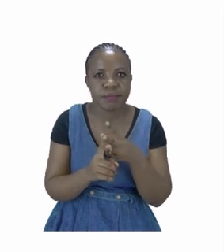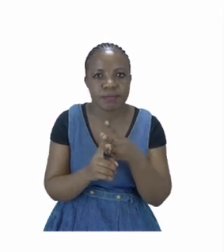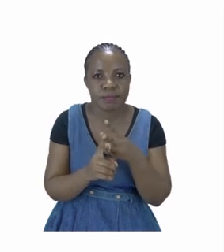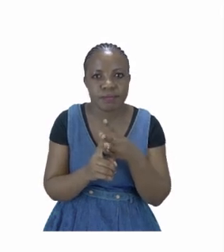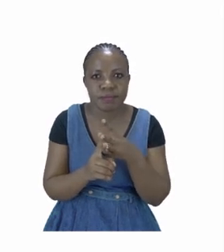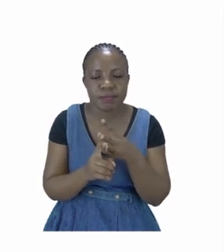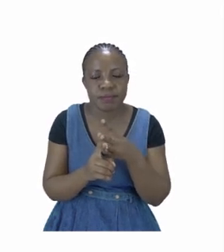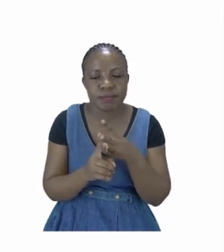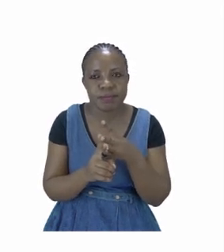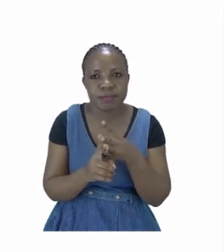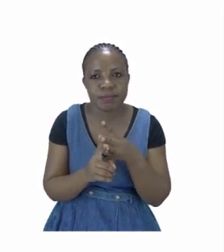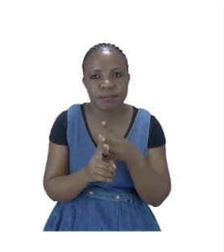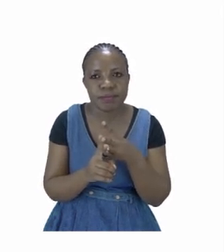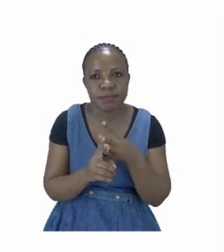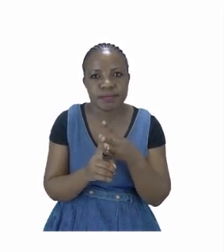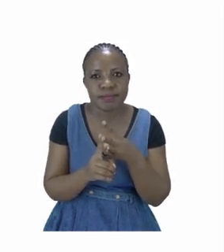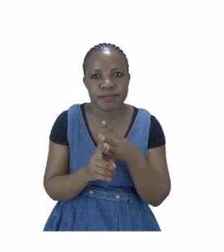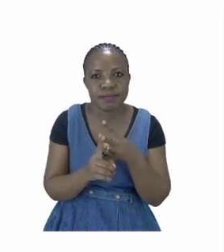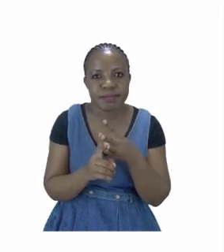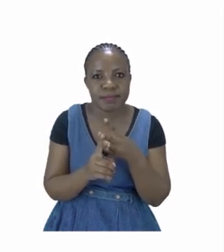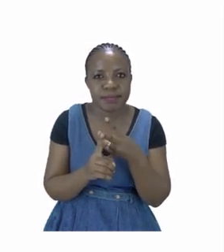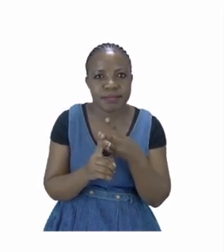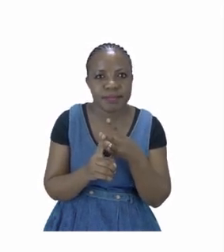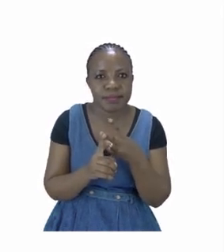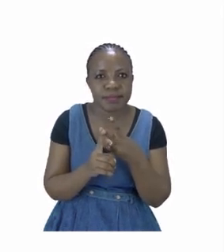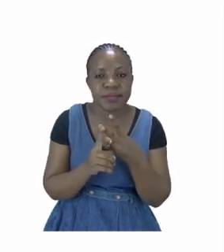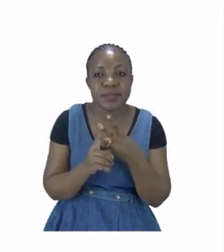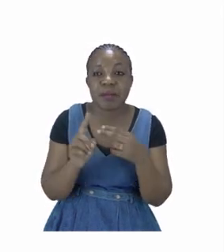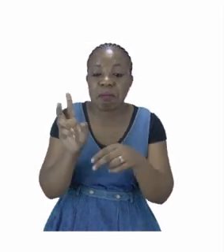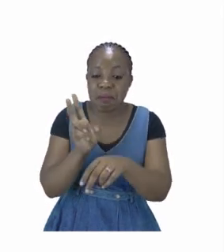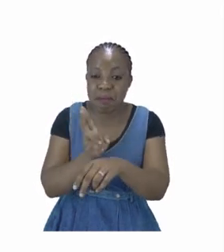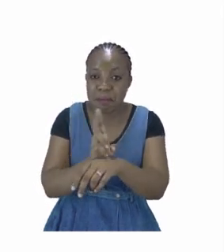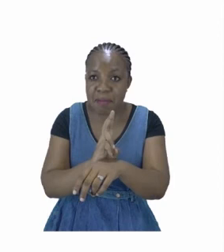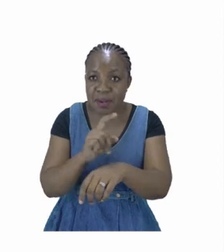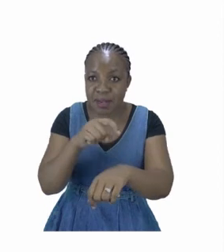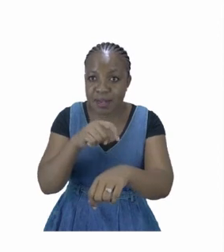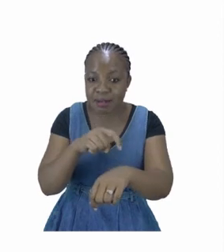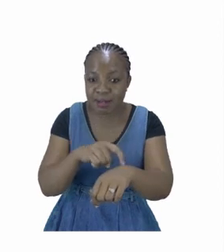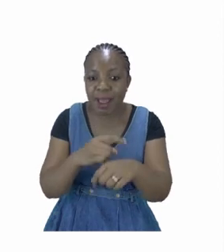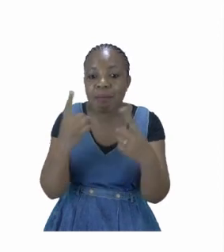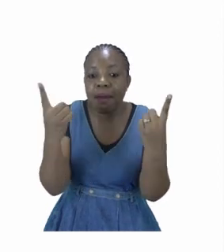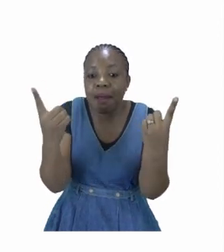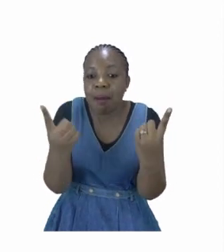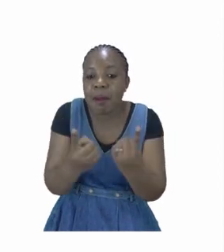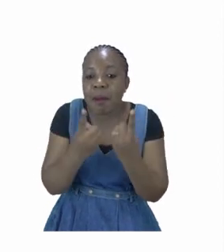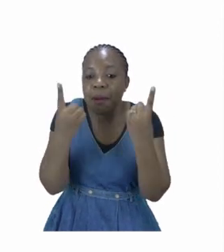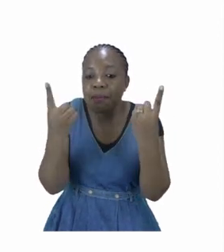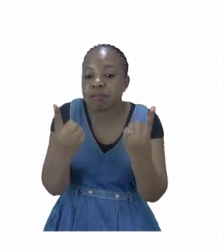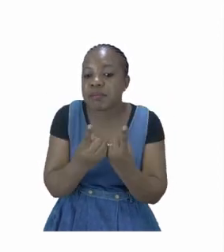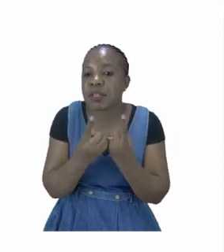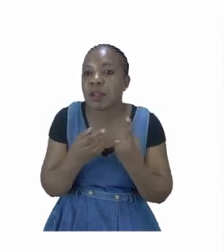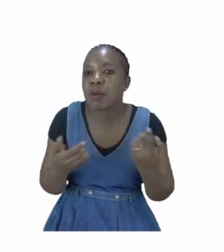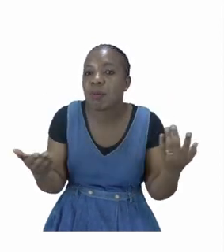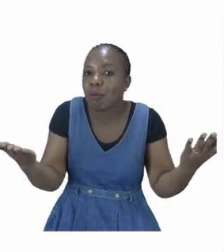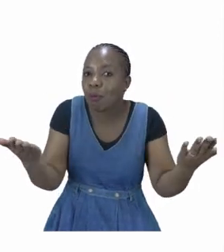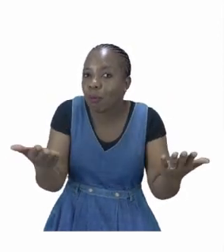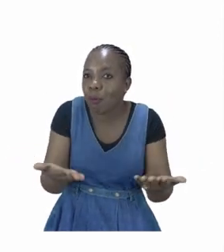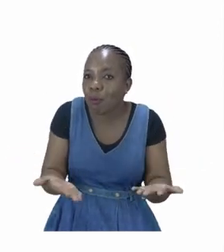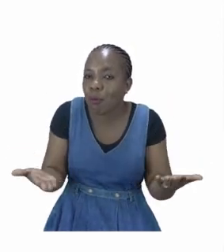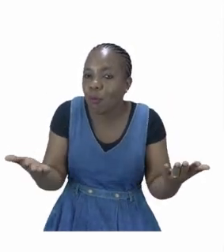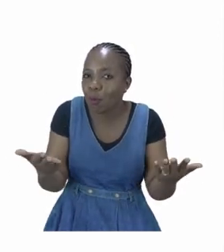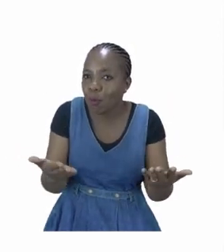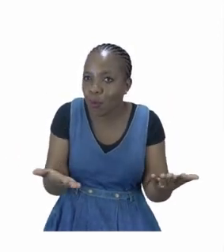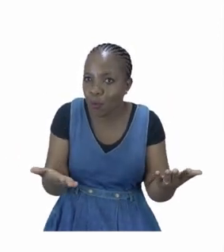Where do they play at break time? Where do they